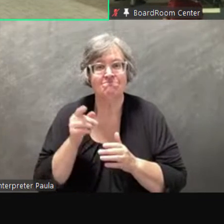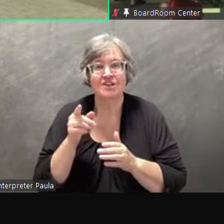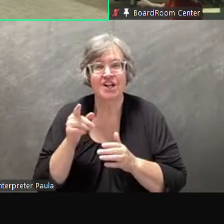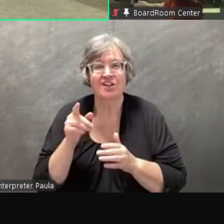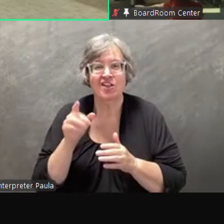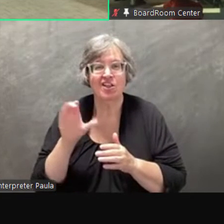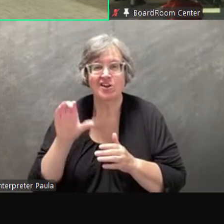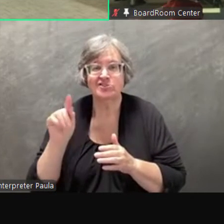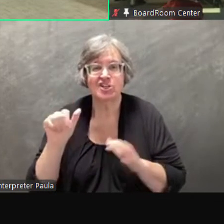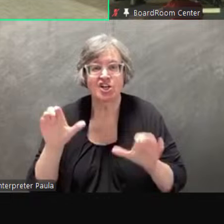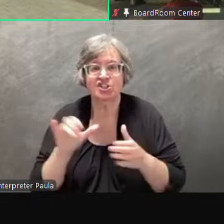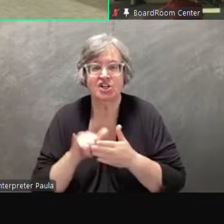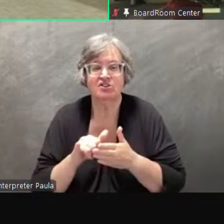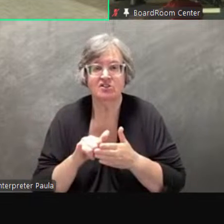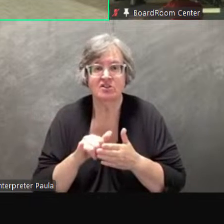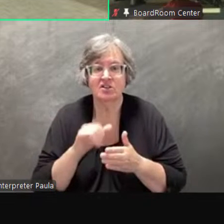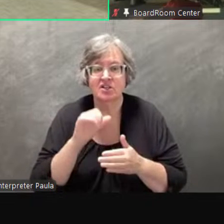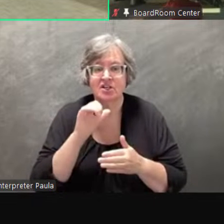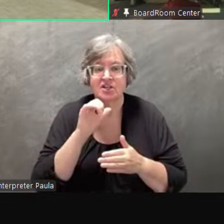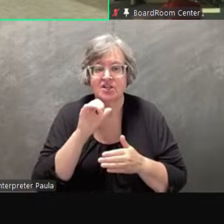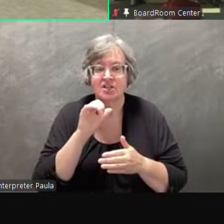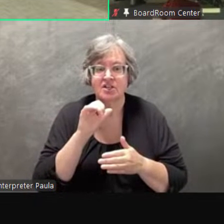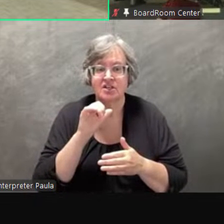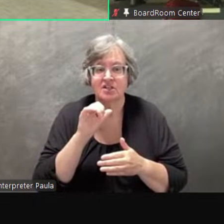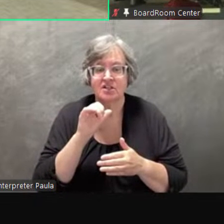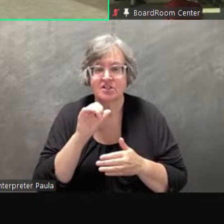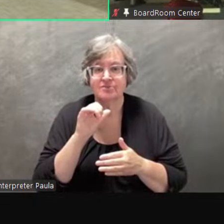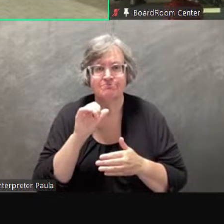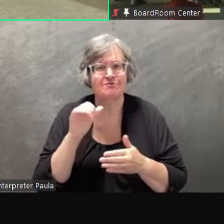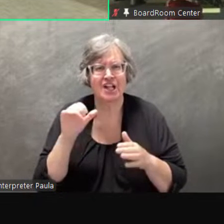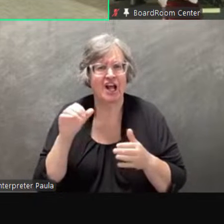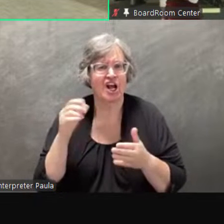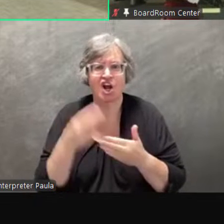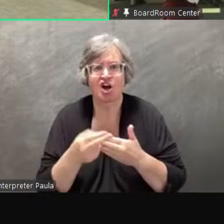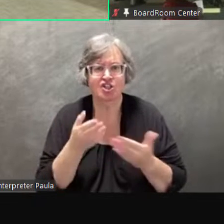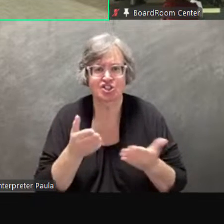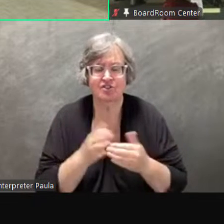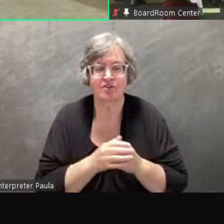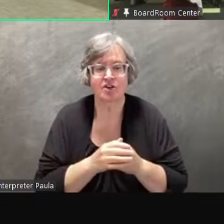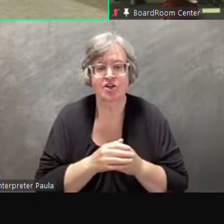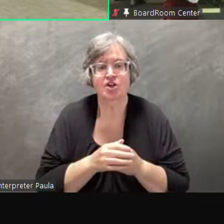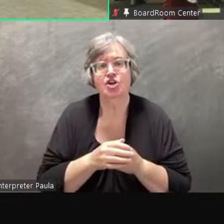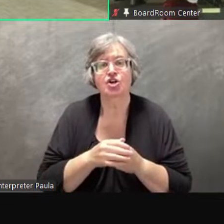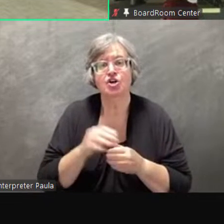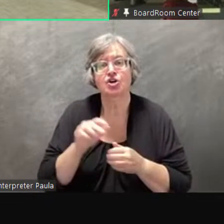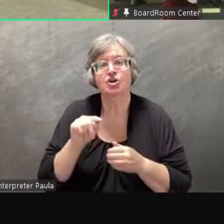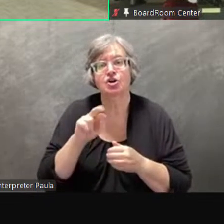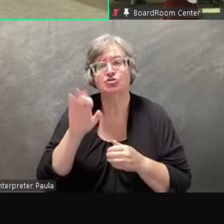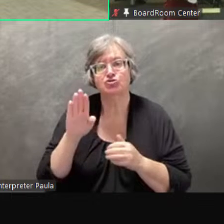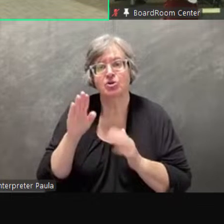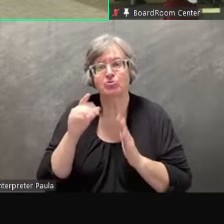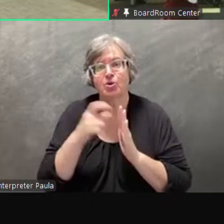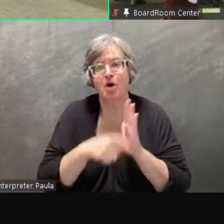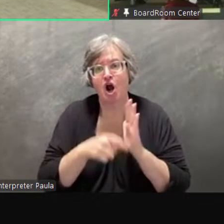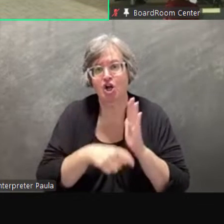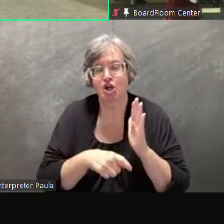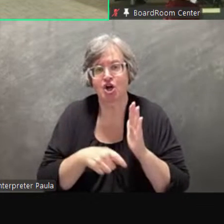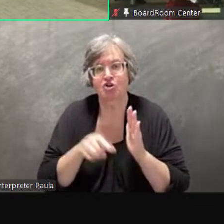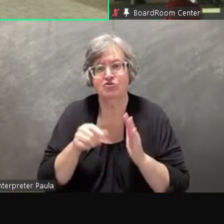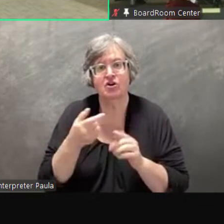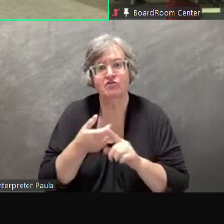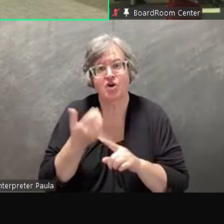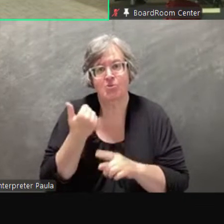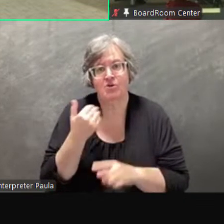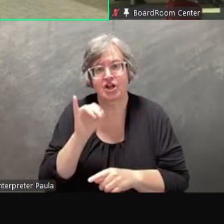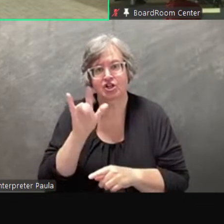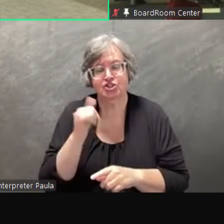this, but they don't take the train. And there is an article in the Tribune from July saying that you've increased